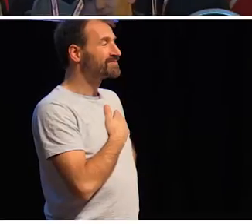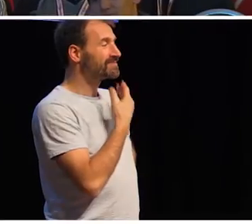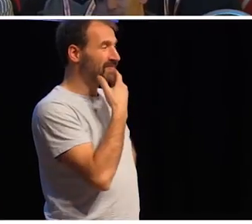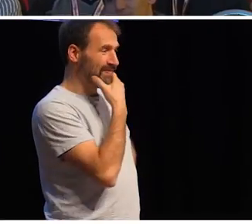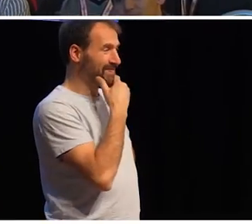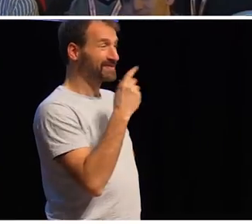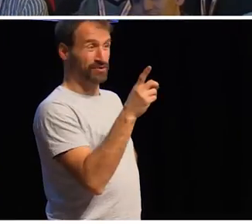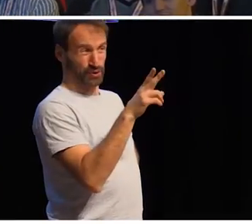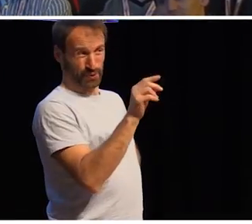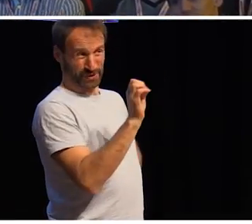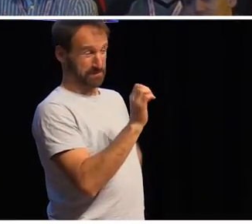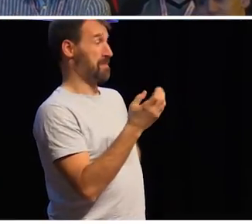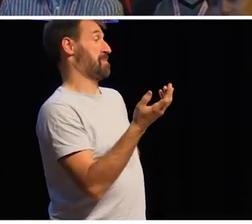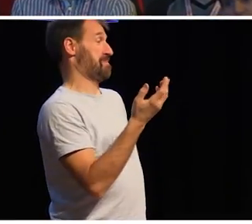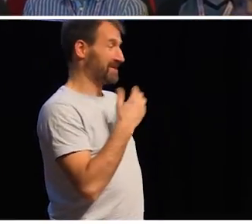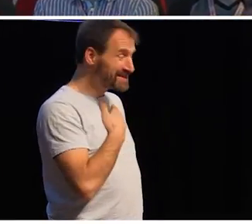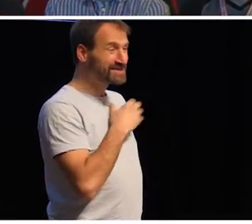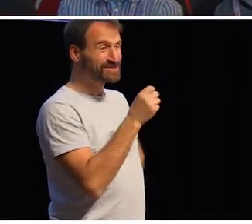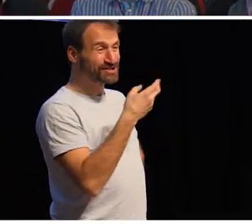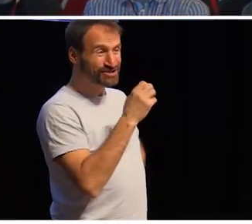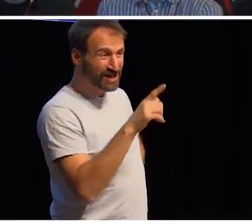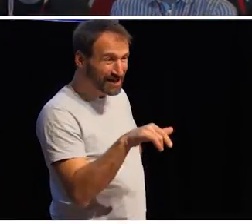Dude. Shelly.